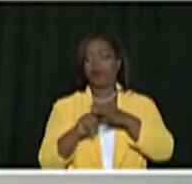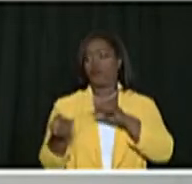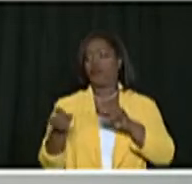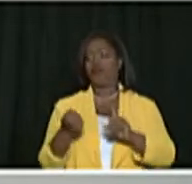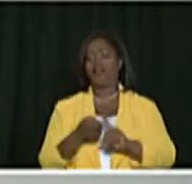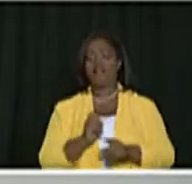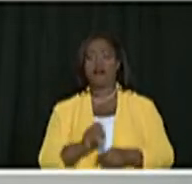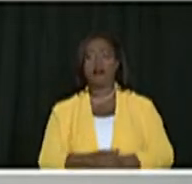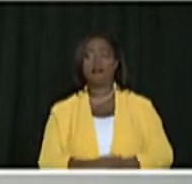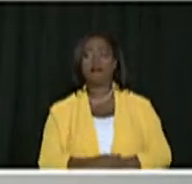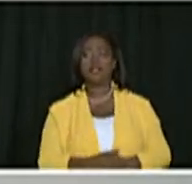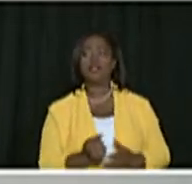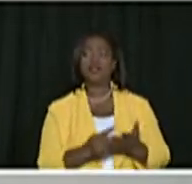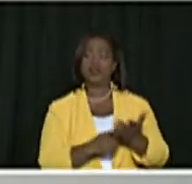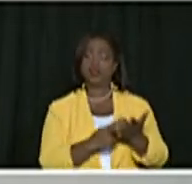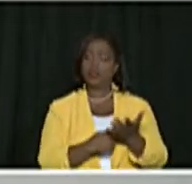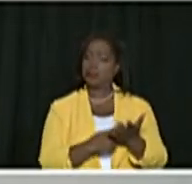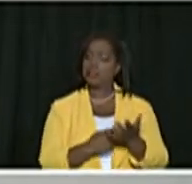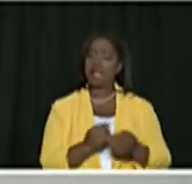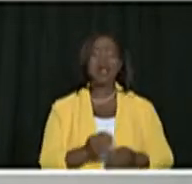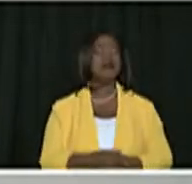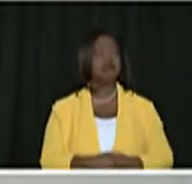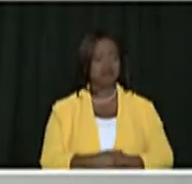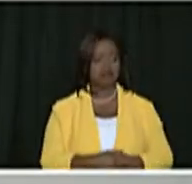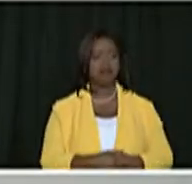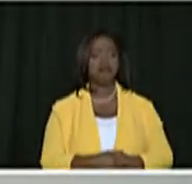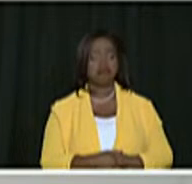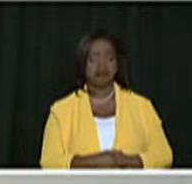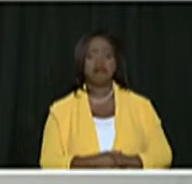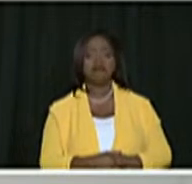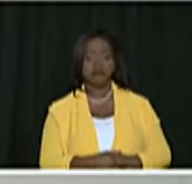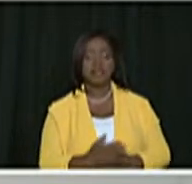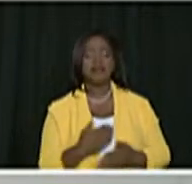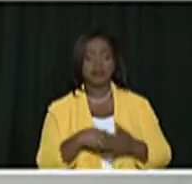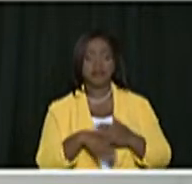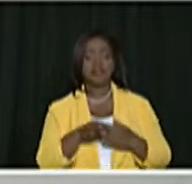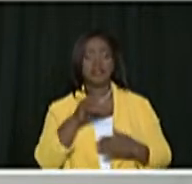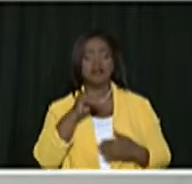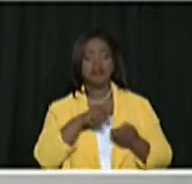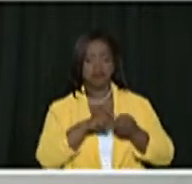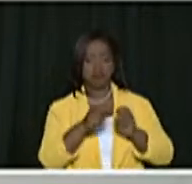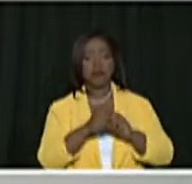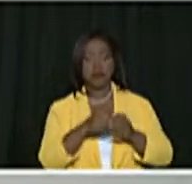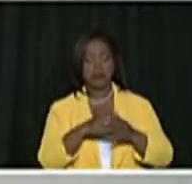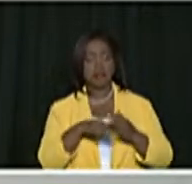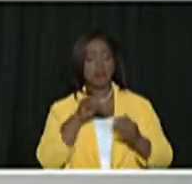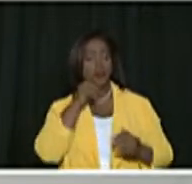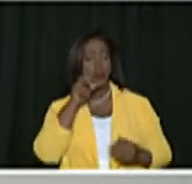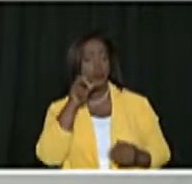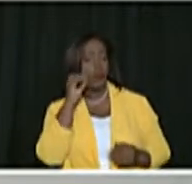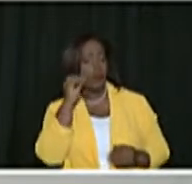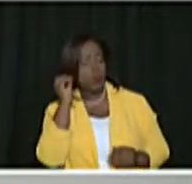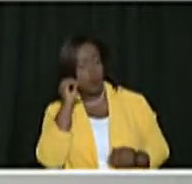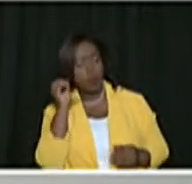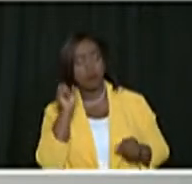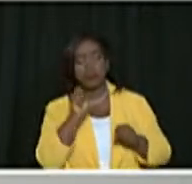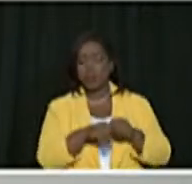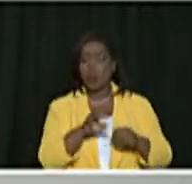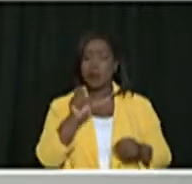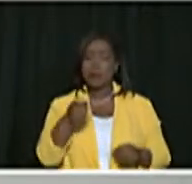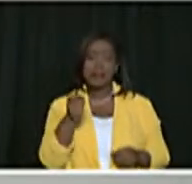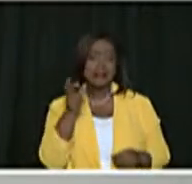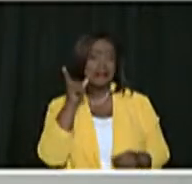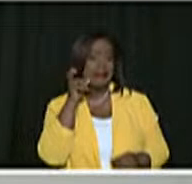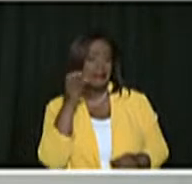yes, there are the odd cases where it's not that, but we have to listen to them. So we have to hear them from a caregiver, parental